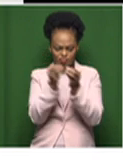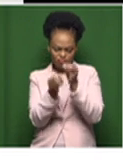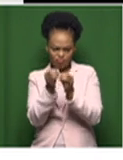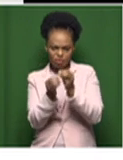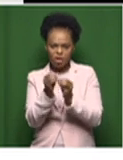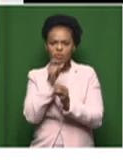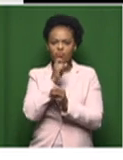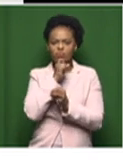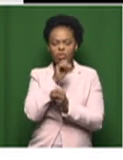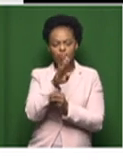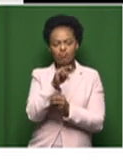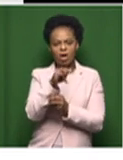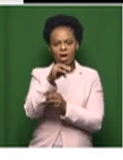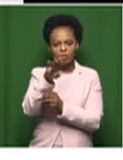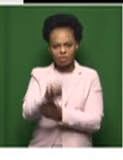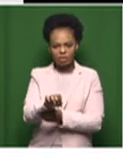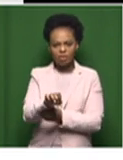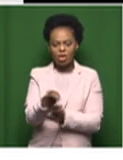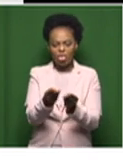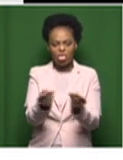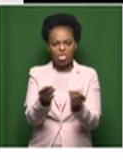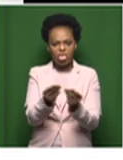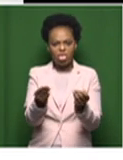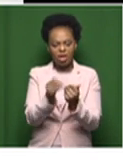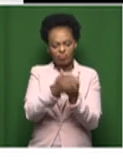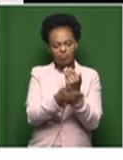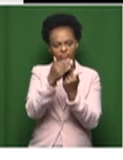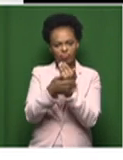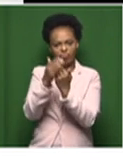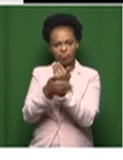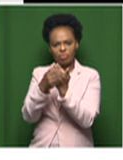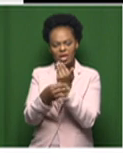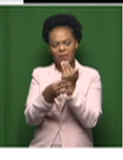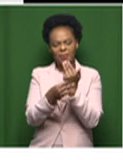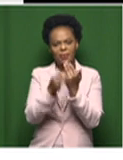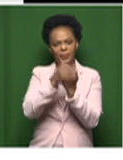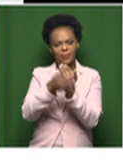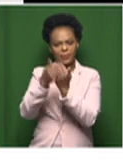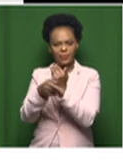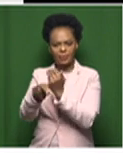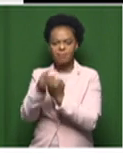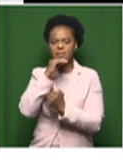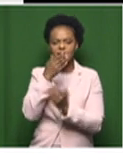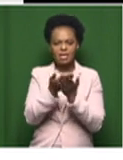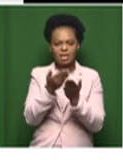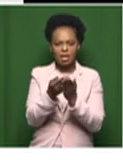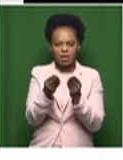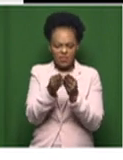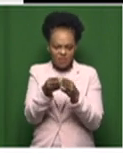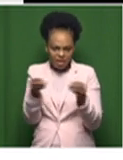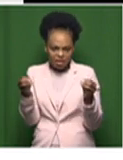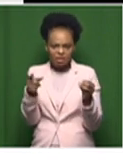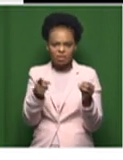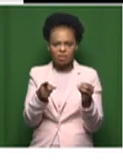that clay is the fragile material, so then the bronze was an ideal medium to complement the